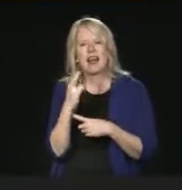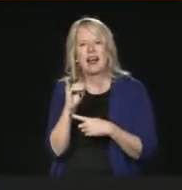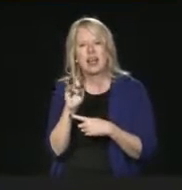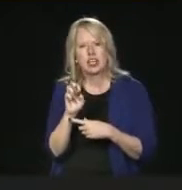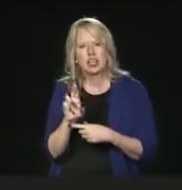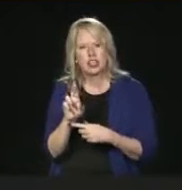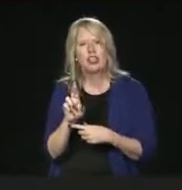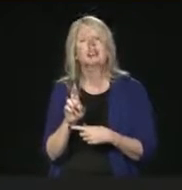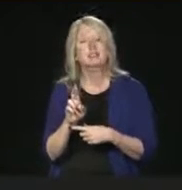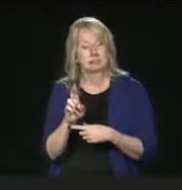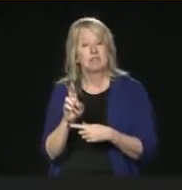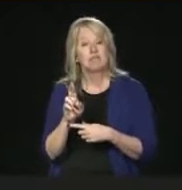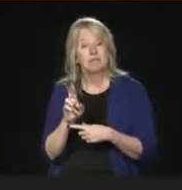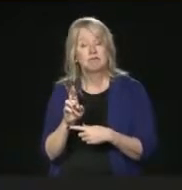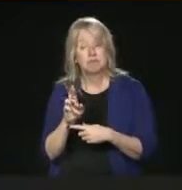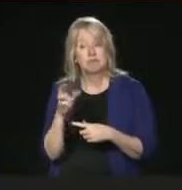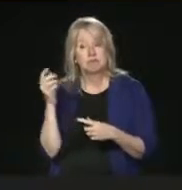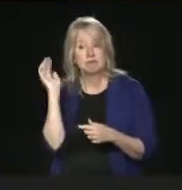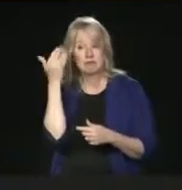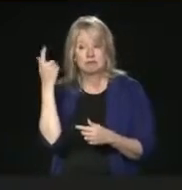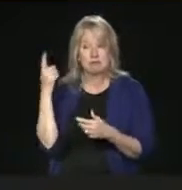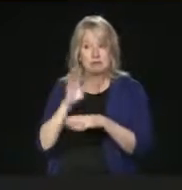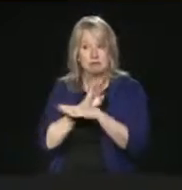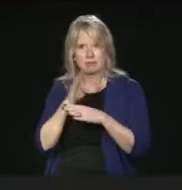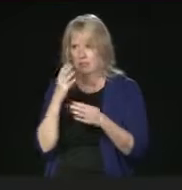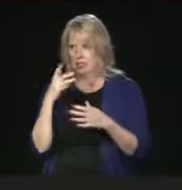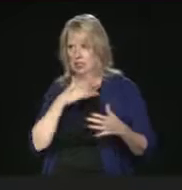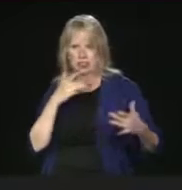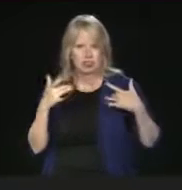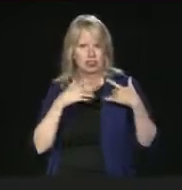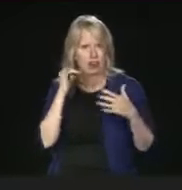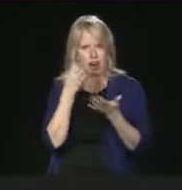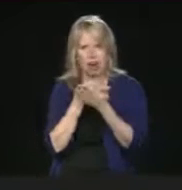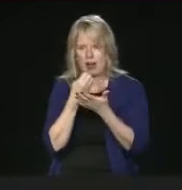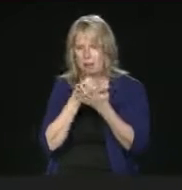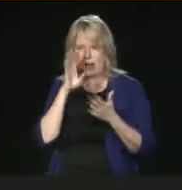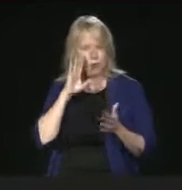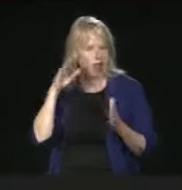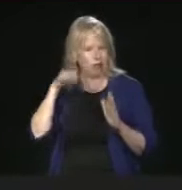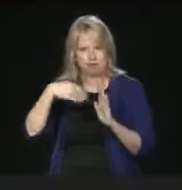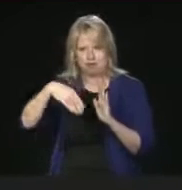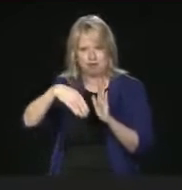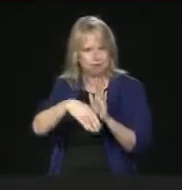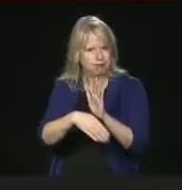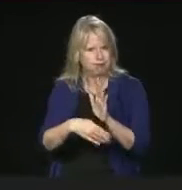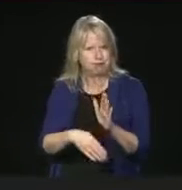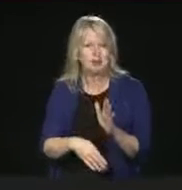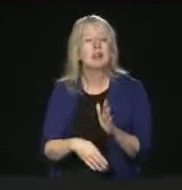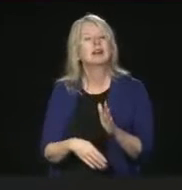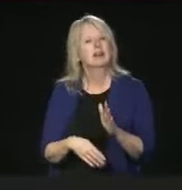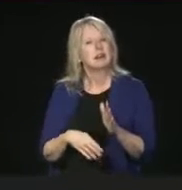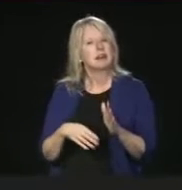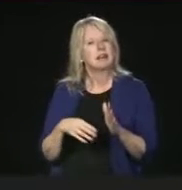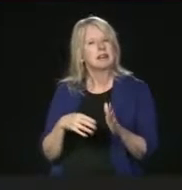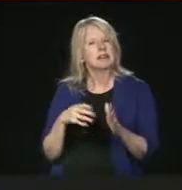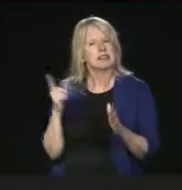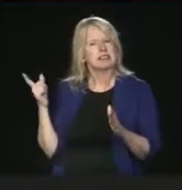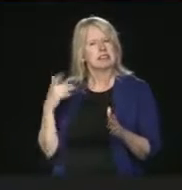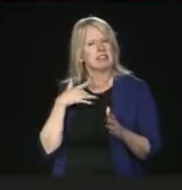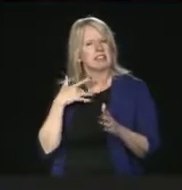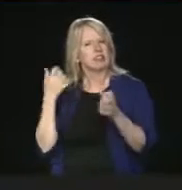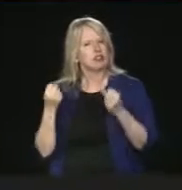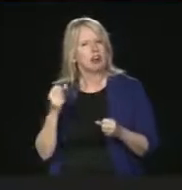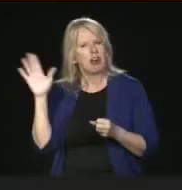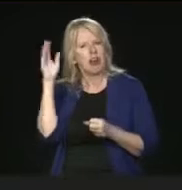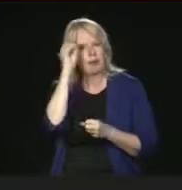they're all concerned that this economy will go into a tailspin, and they think it would be better to push money from the